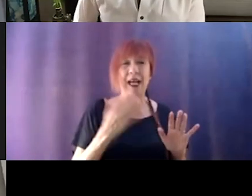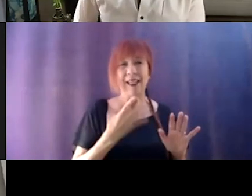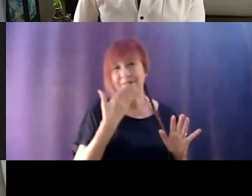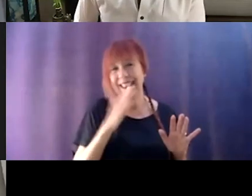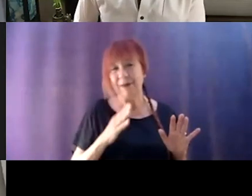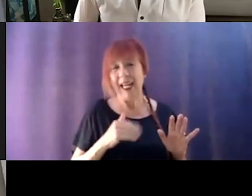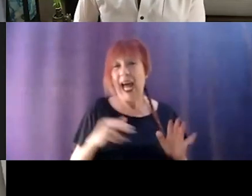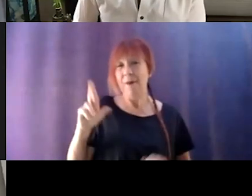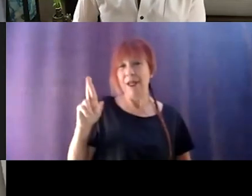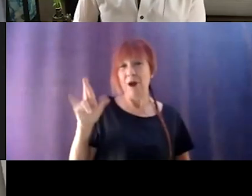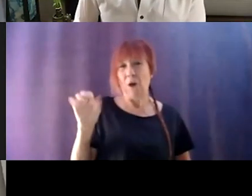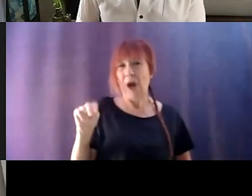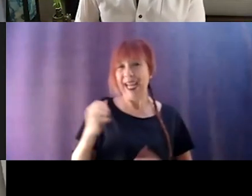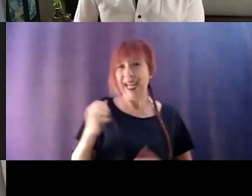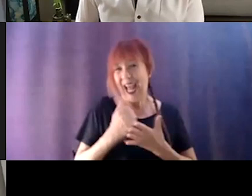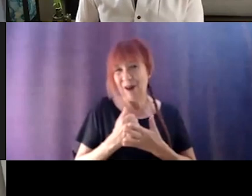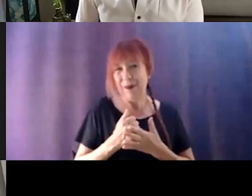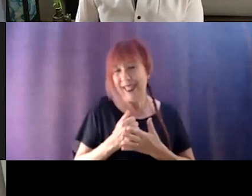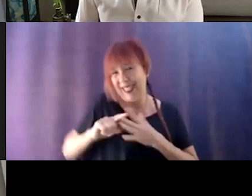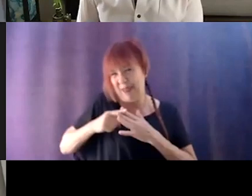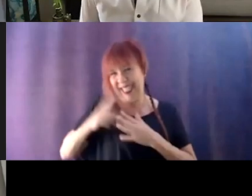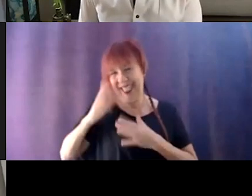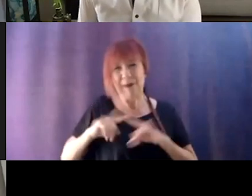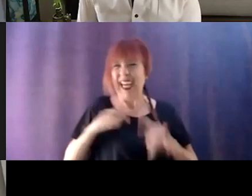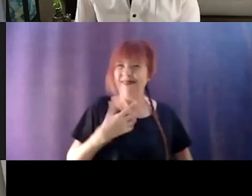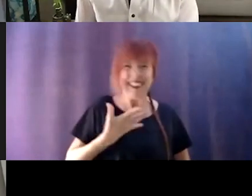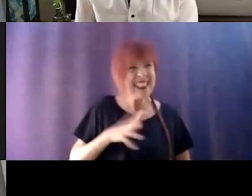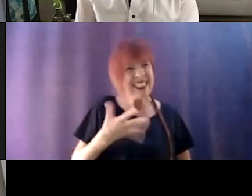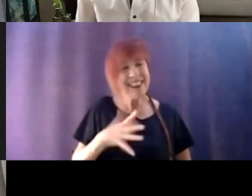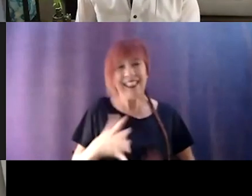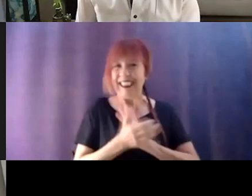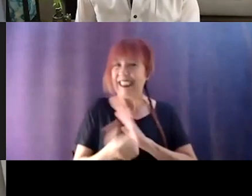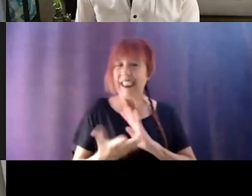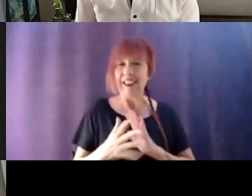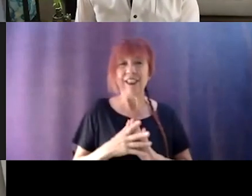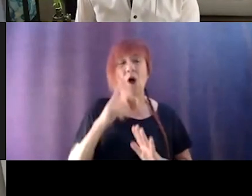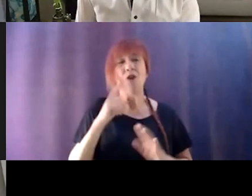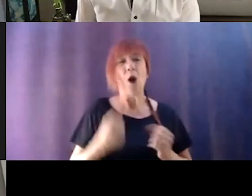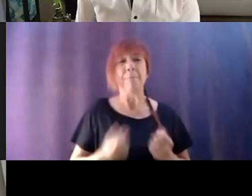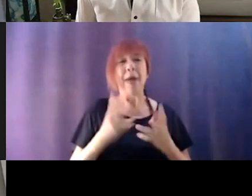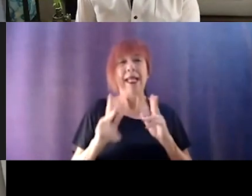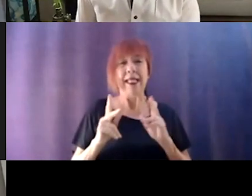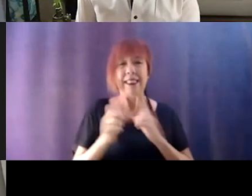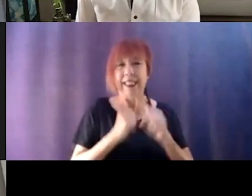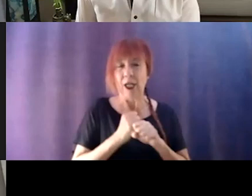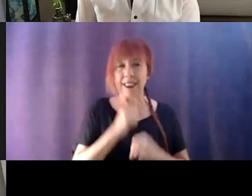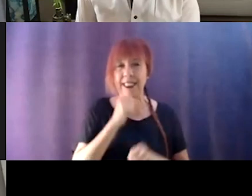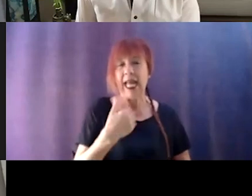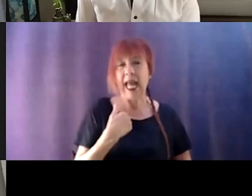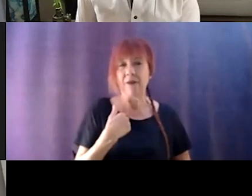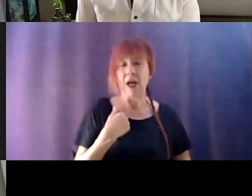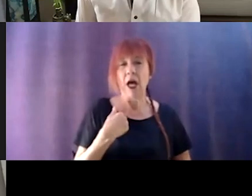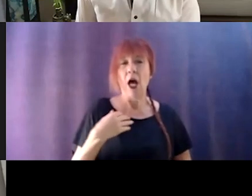me at the beginning, and I'm really bad for that. So for many years, I don't have a modeling agency